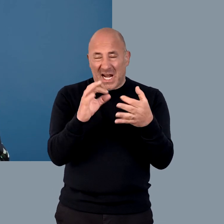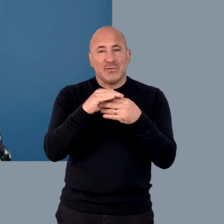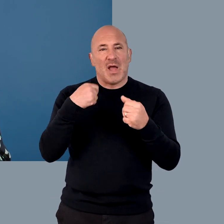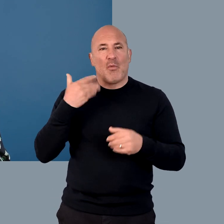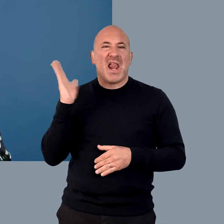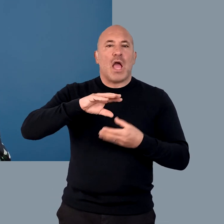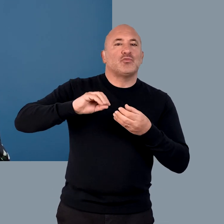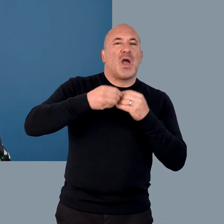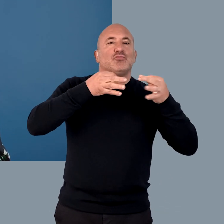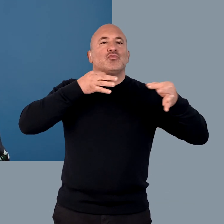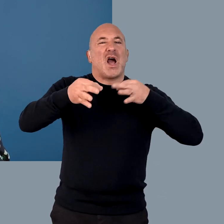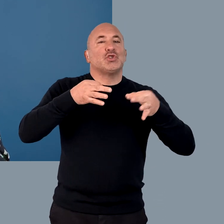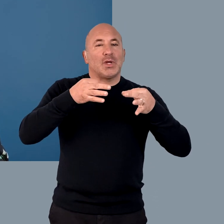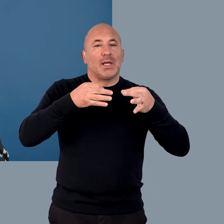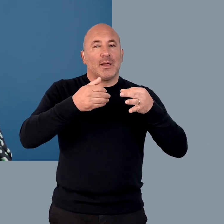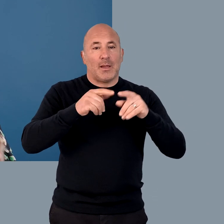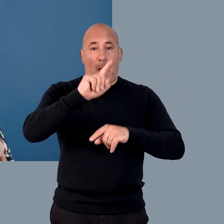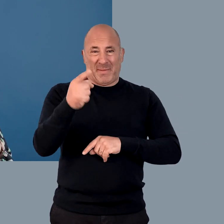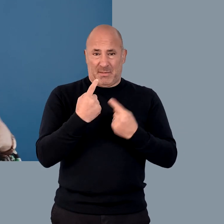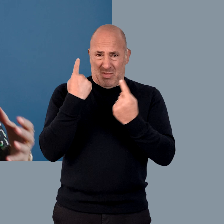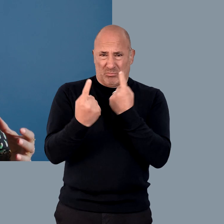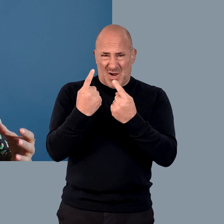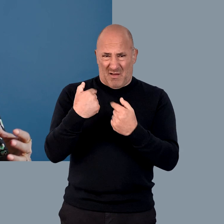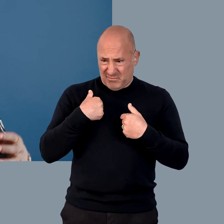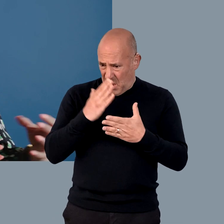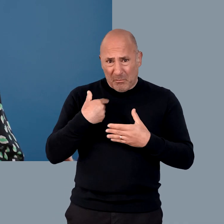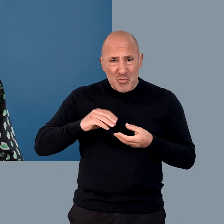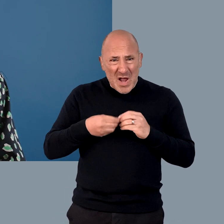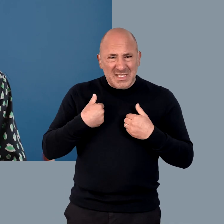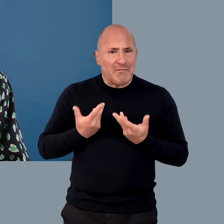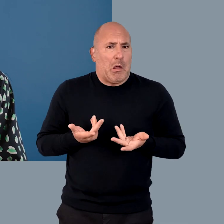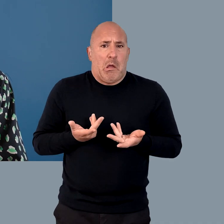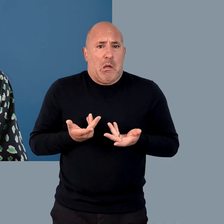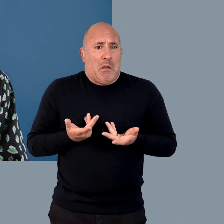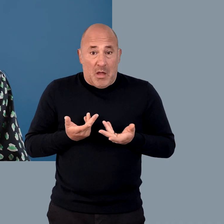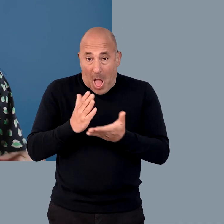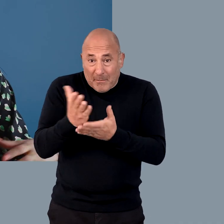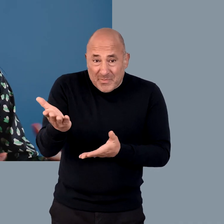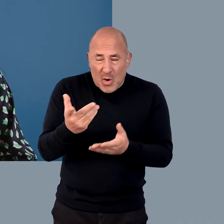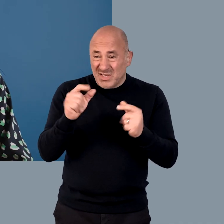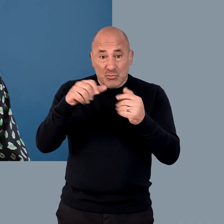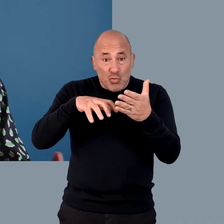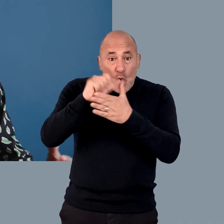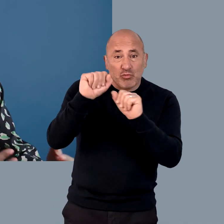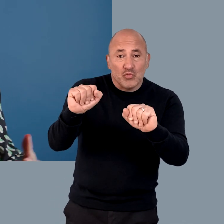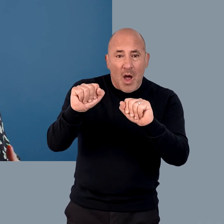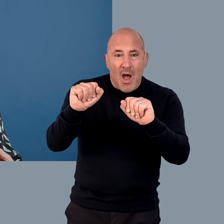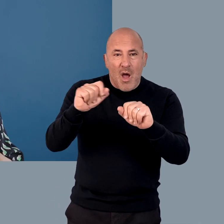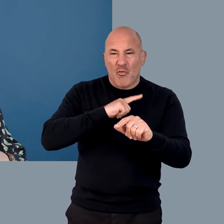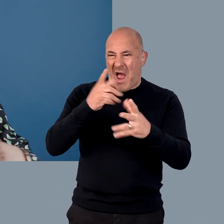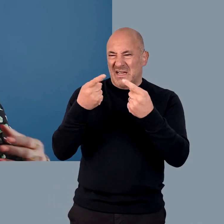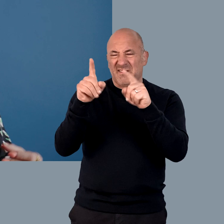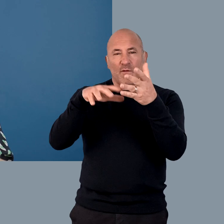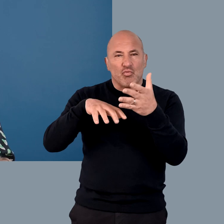trying to reach with the Let's Create strategy, people who don't even feel like what they're doing is creative, when in actual fact it is, and it is